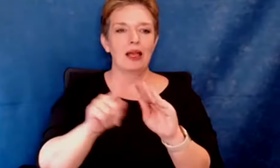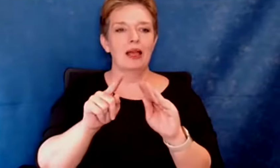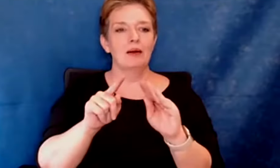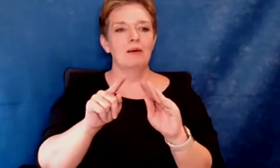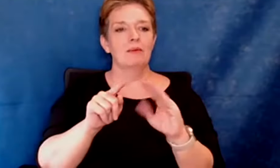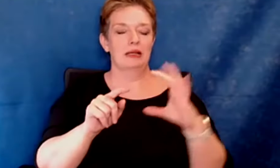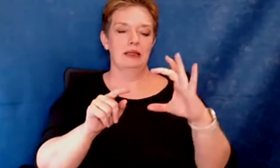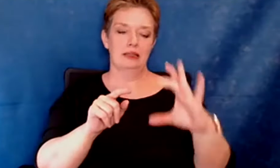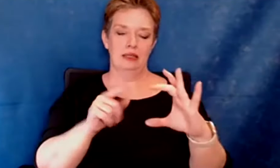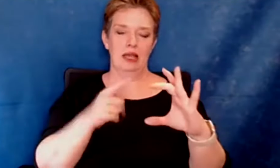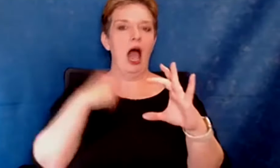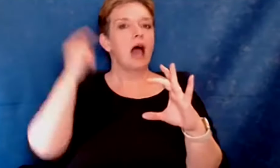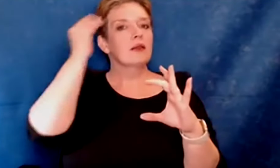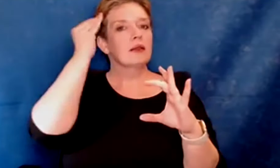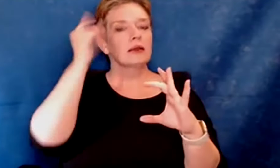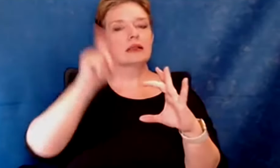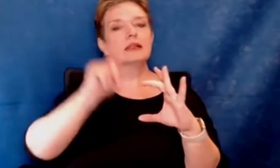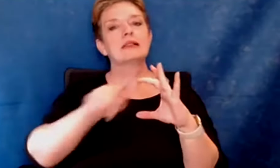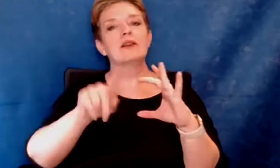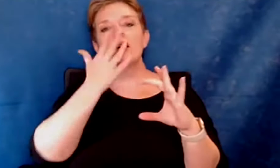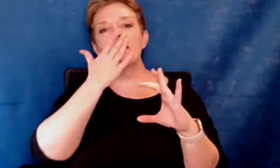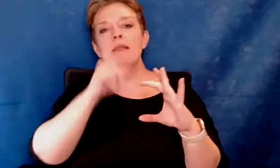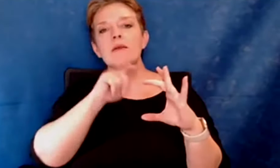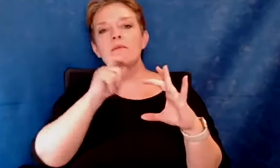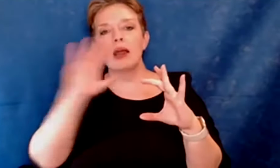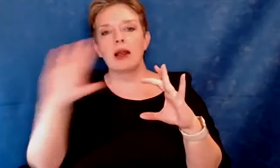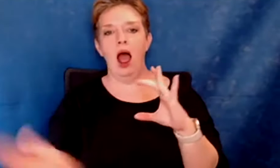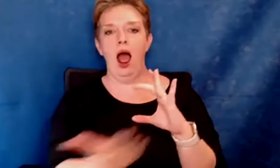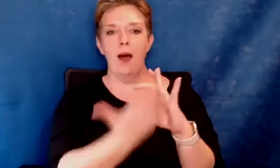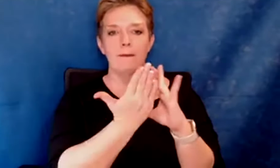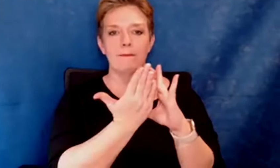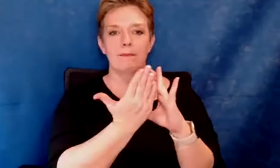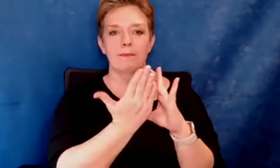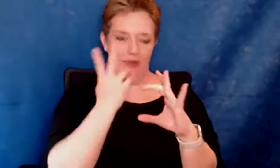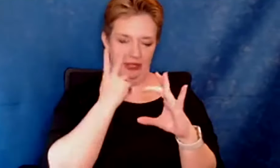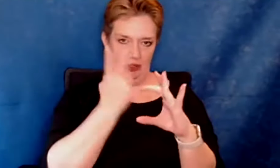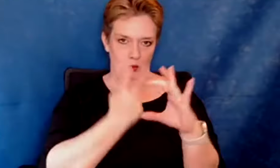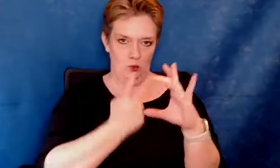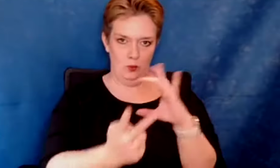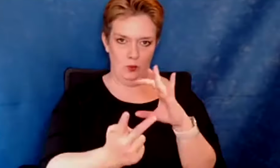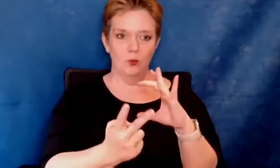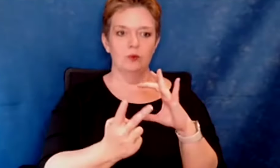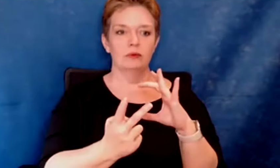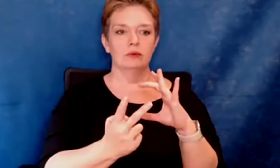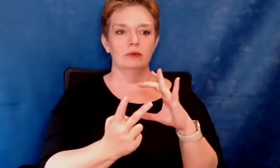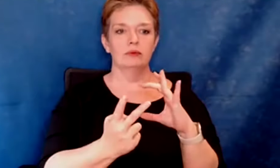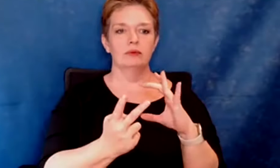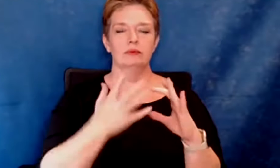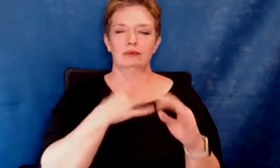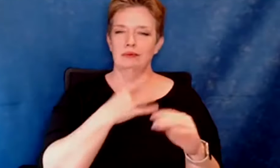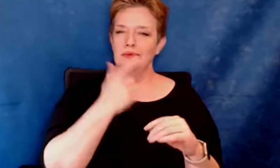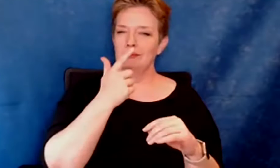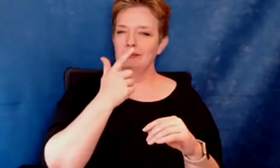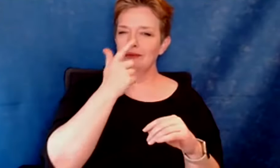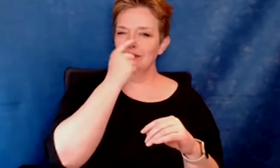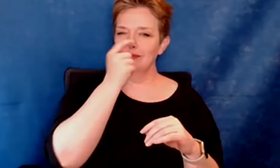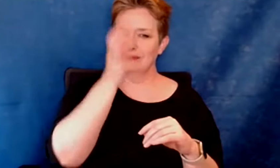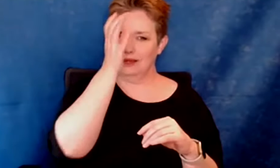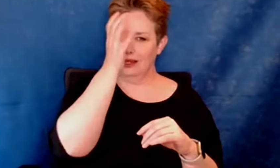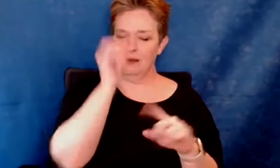by the depth of these pieces and the layers, and then having something else maybe